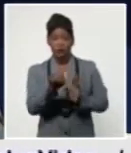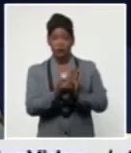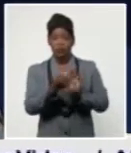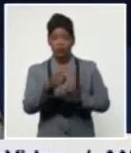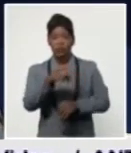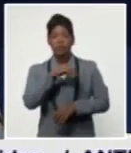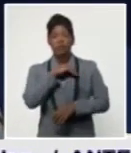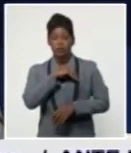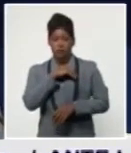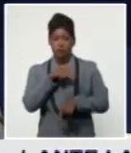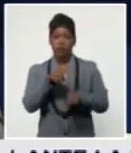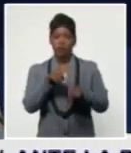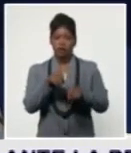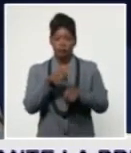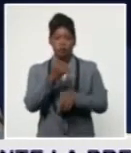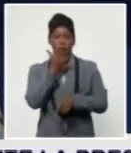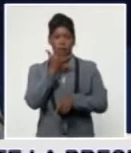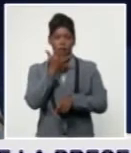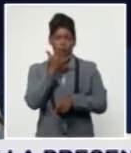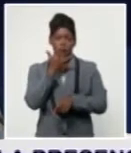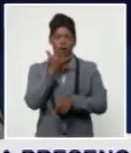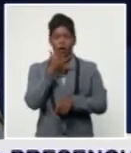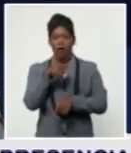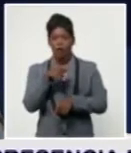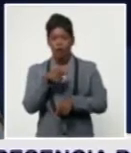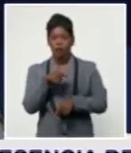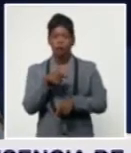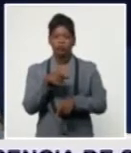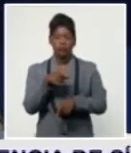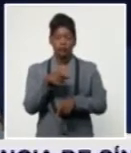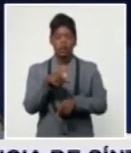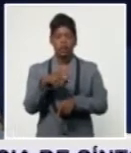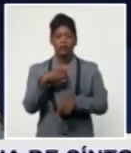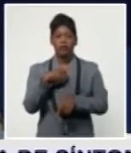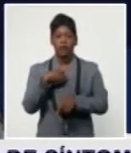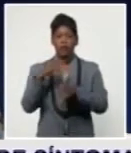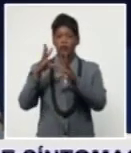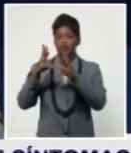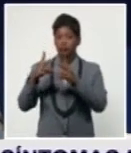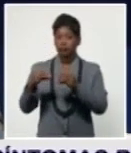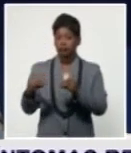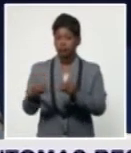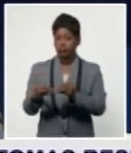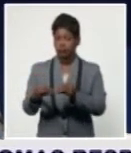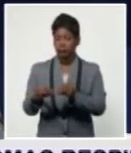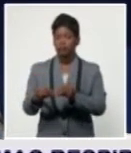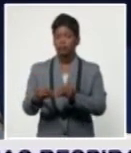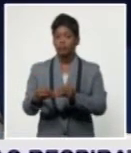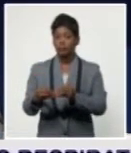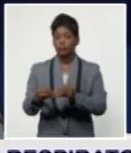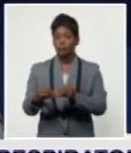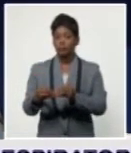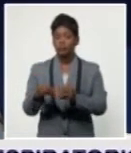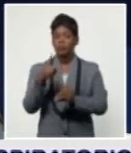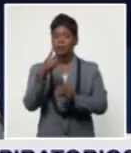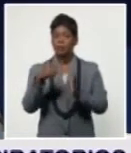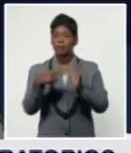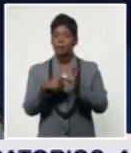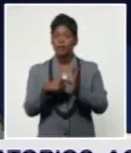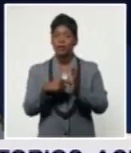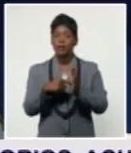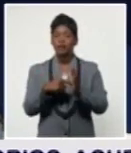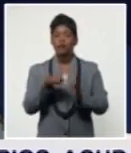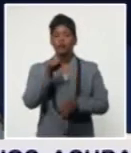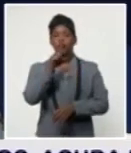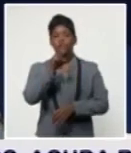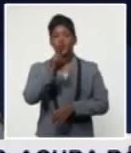The patient who was diagnosed yesterday was symptomatic at the moment of the diagnosis. Nonetheless, there is a